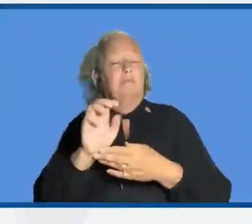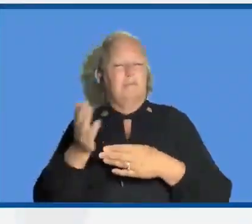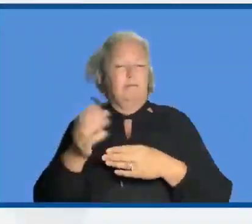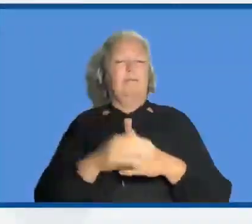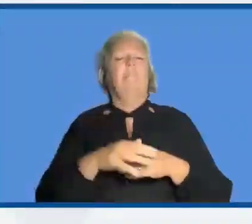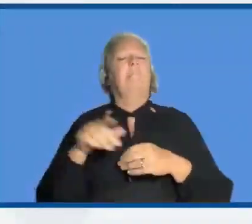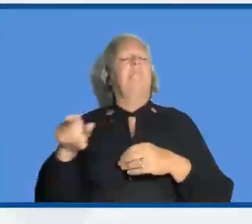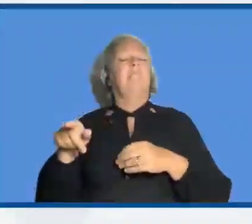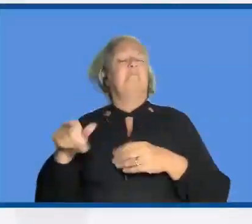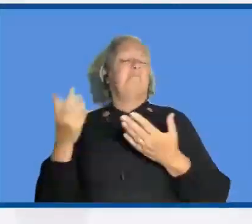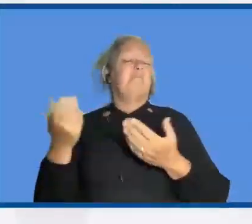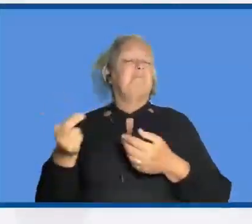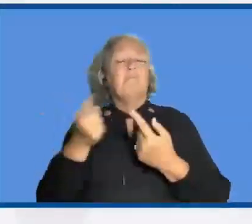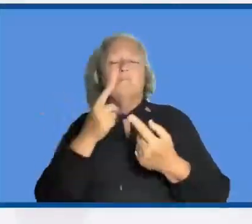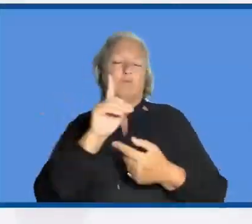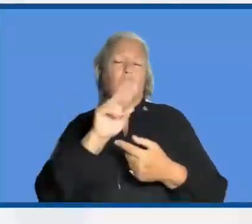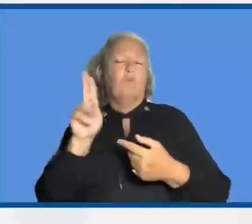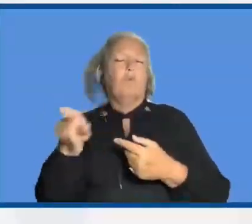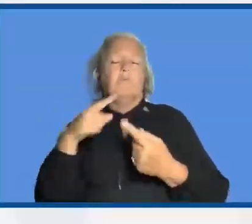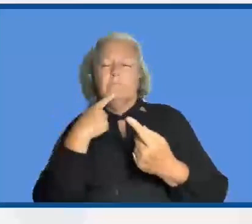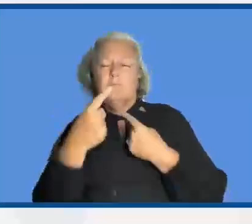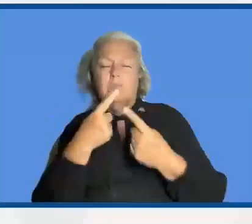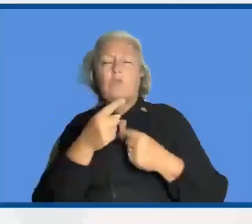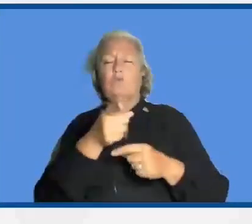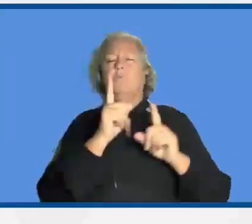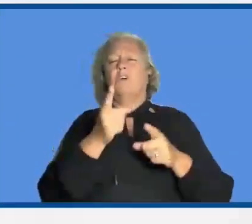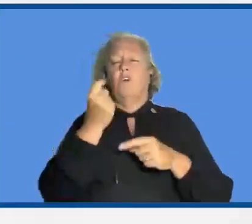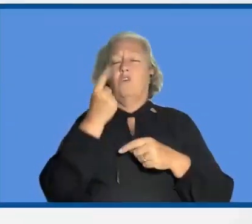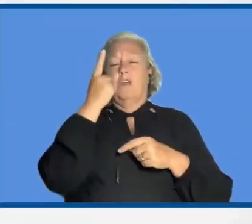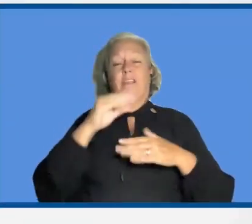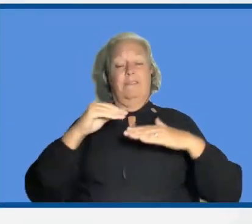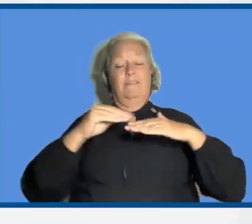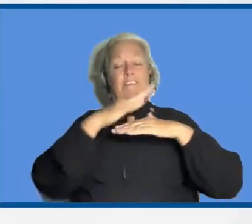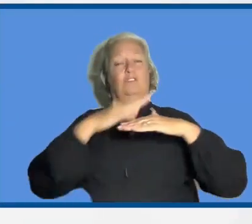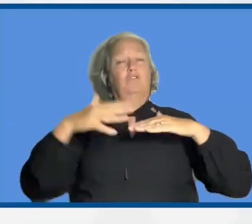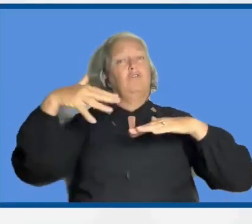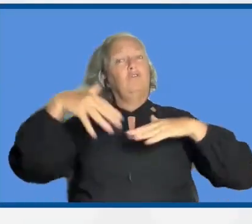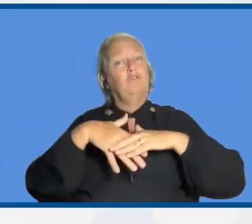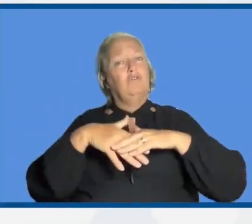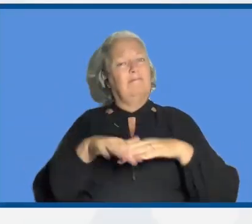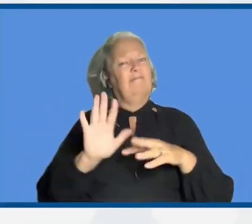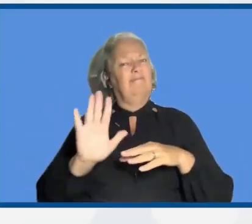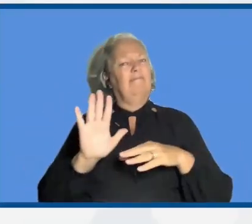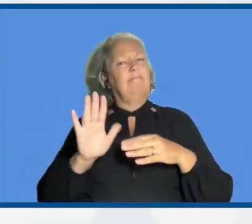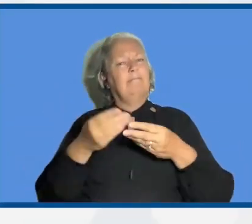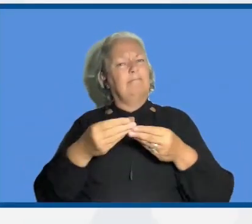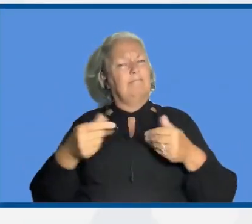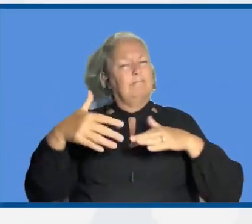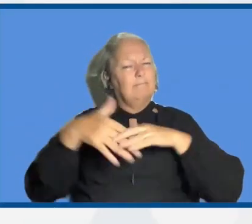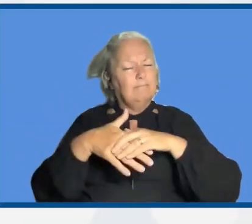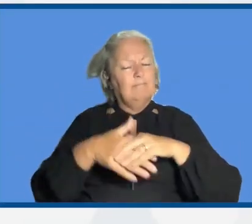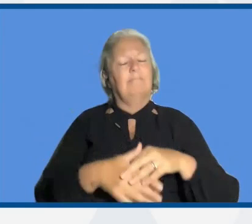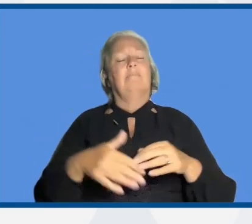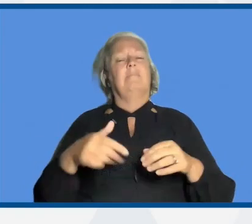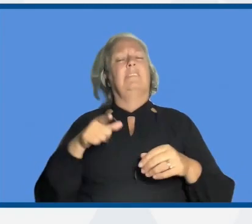the need for understanding Indigenous knowledge, and we have somebody who would be an expert to help us to get further in our